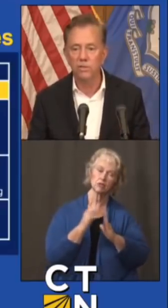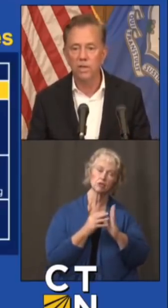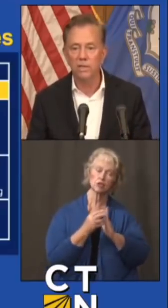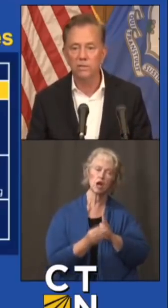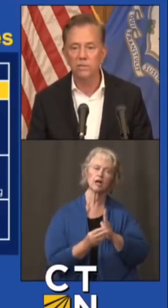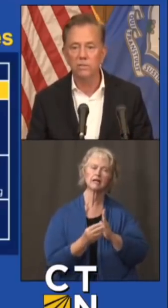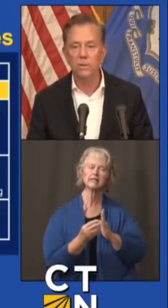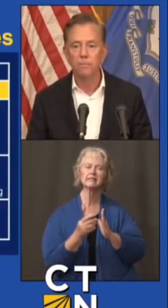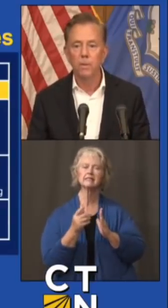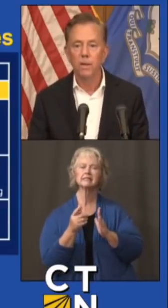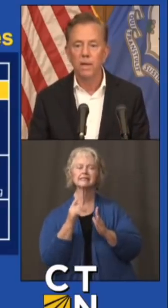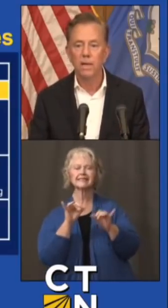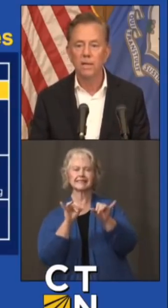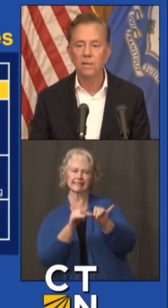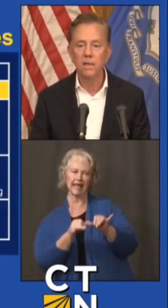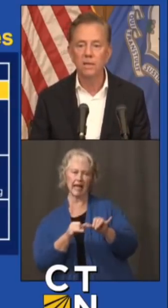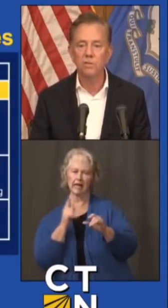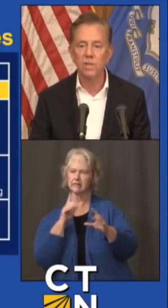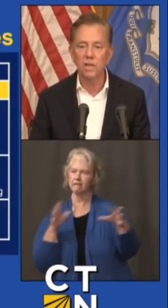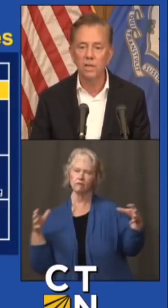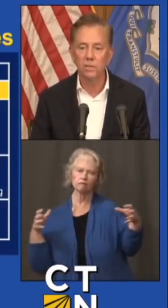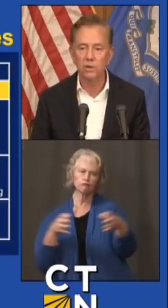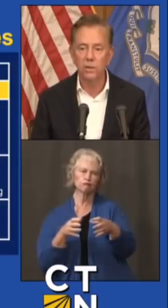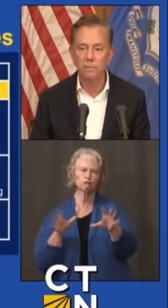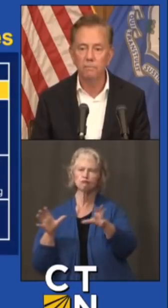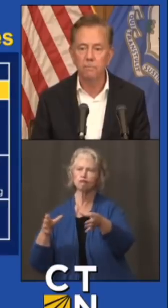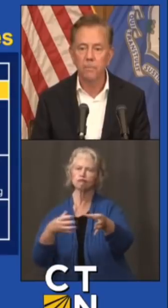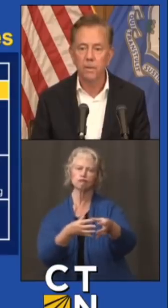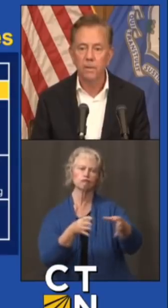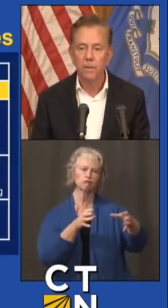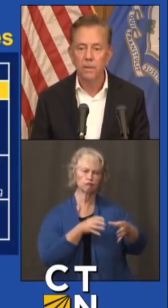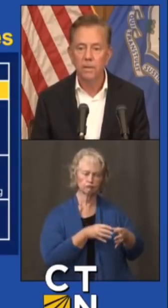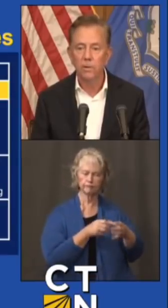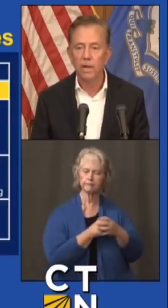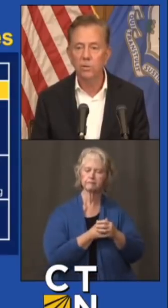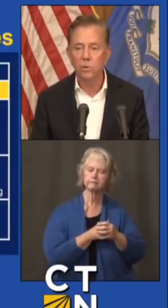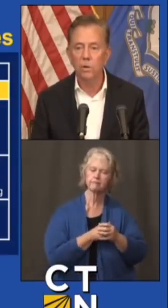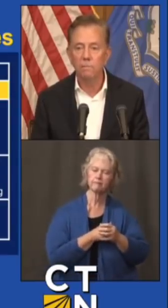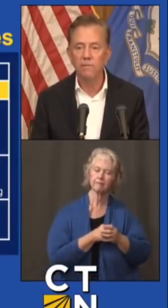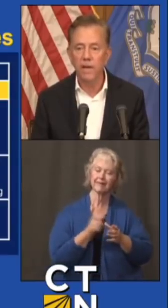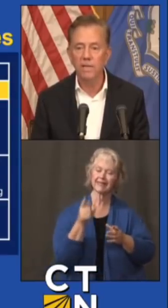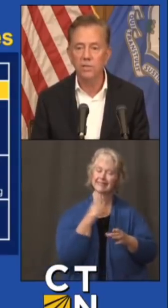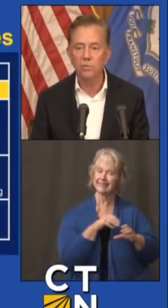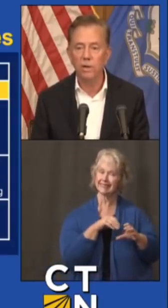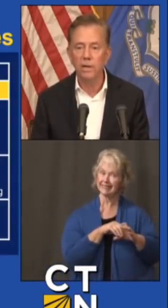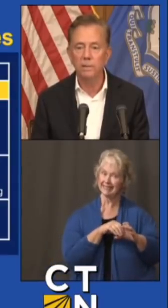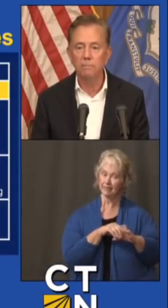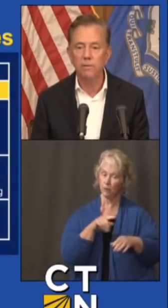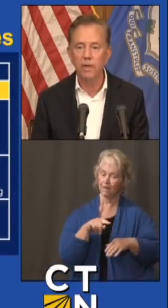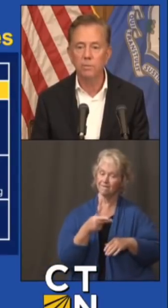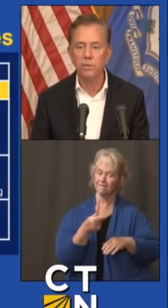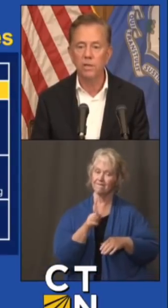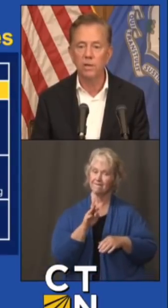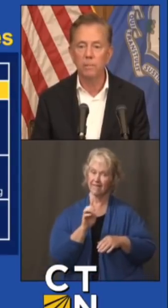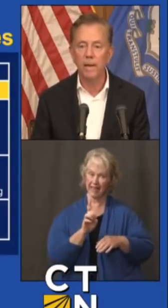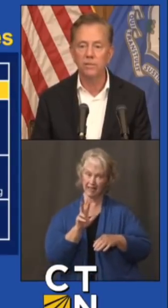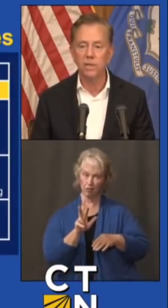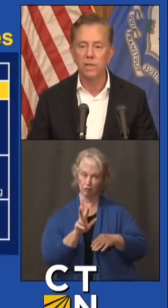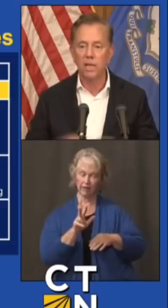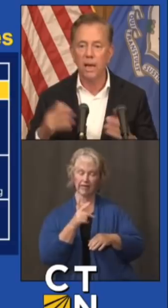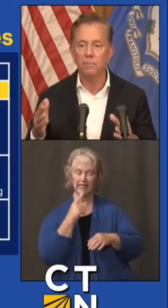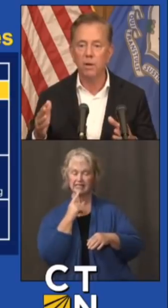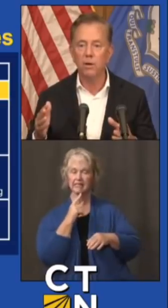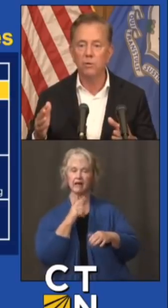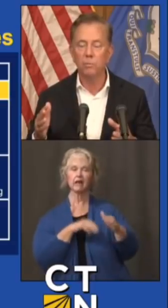gathering sizes. And I think you'll see under indoor Phase 3, 50%